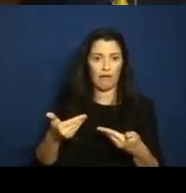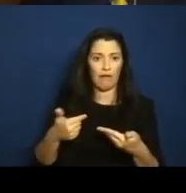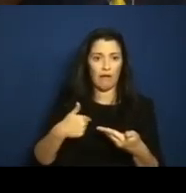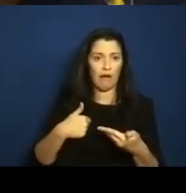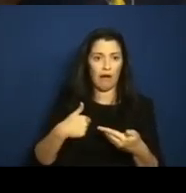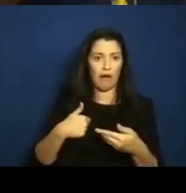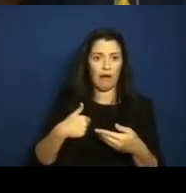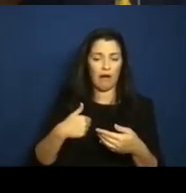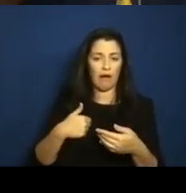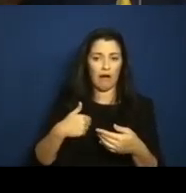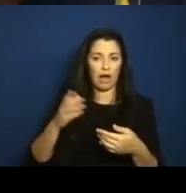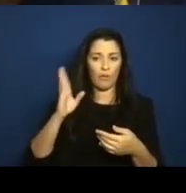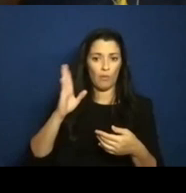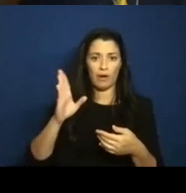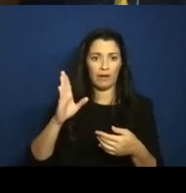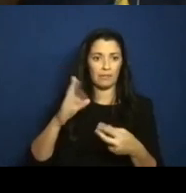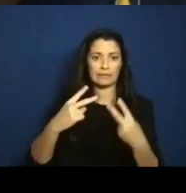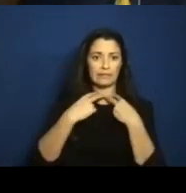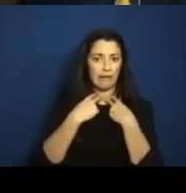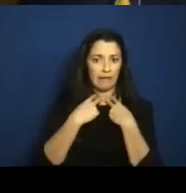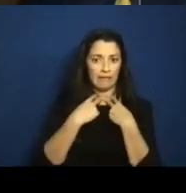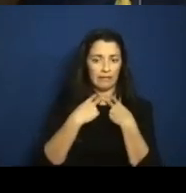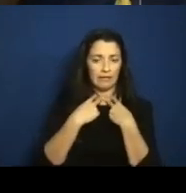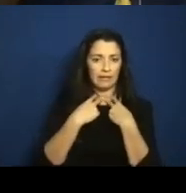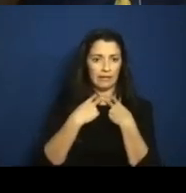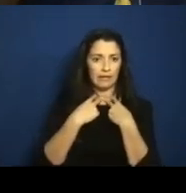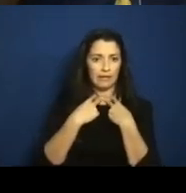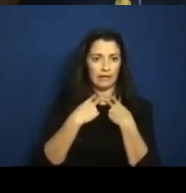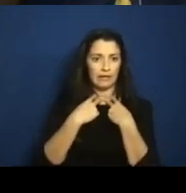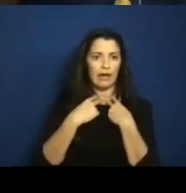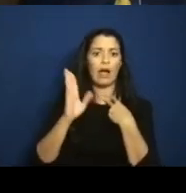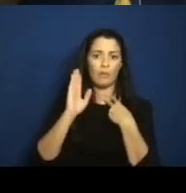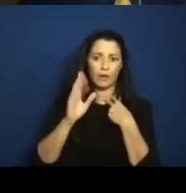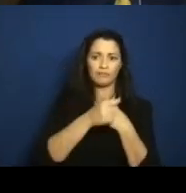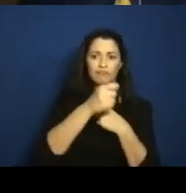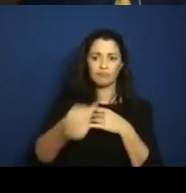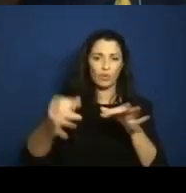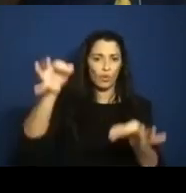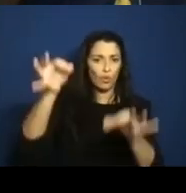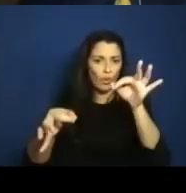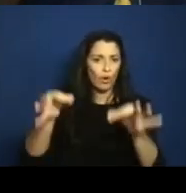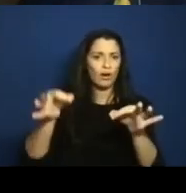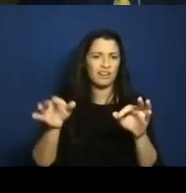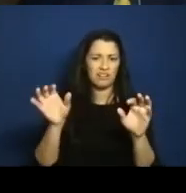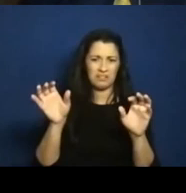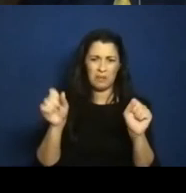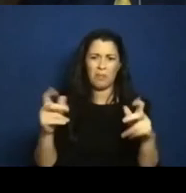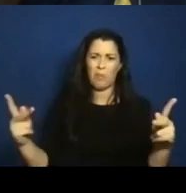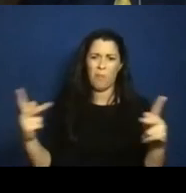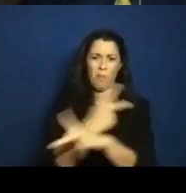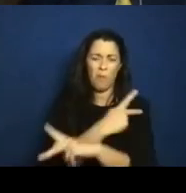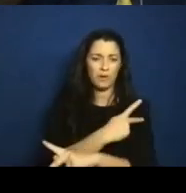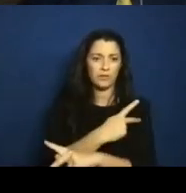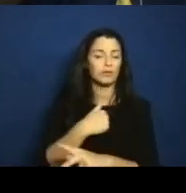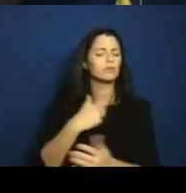should have. I would have ended up being, you know, tried, and it could have gone a lot further than it needed to. And I bring that